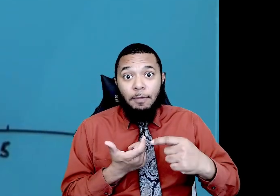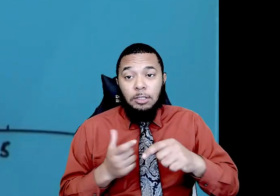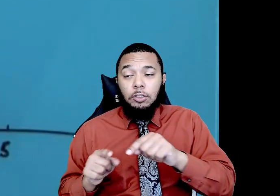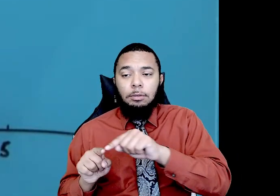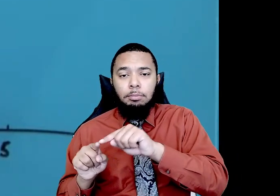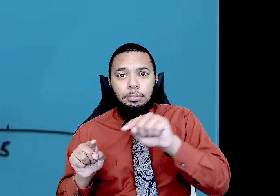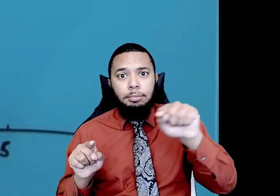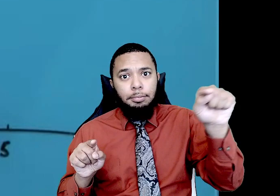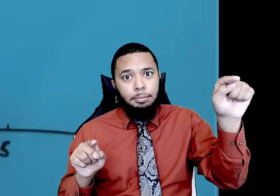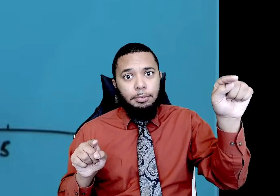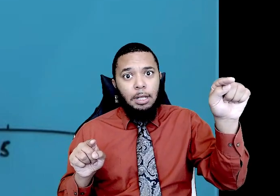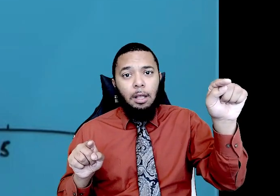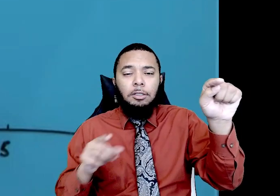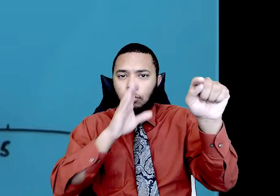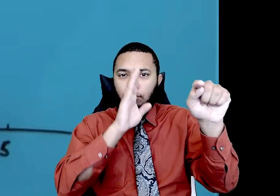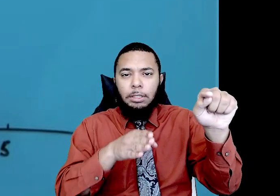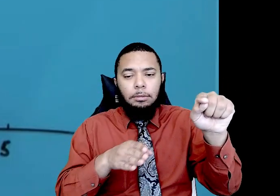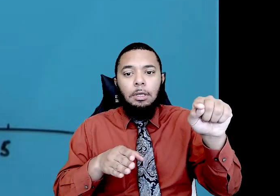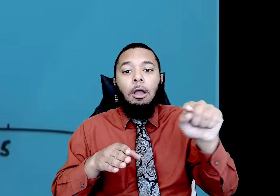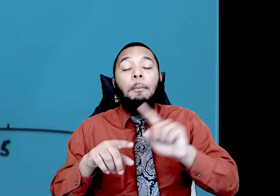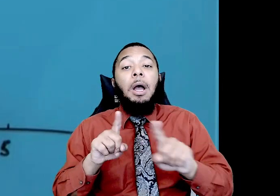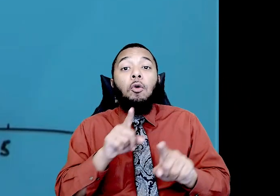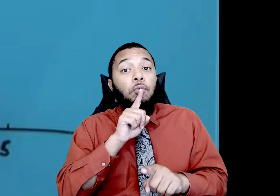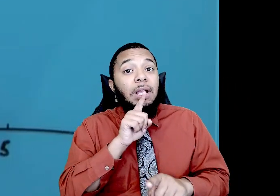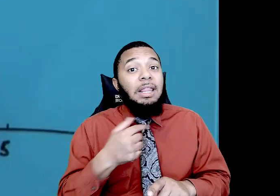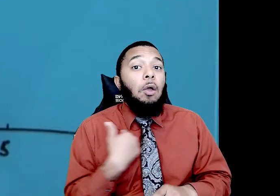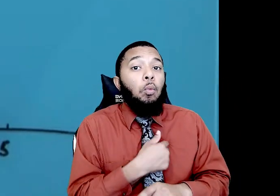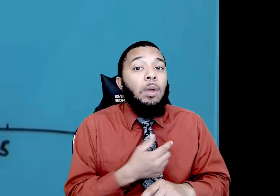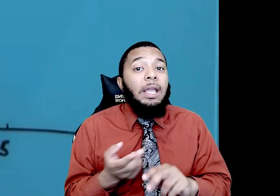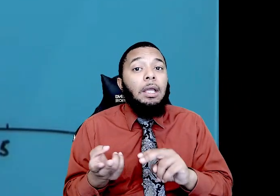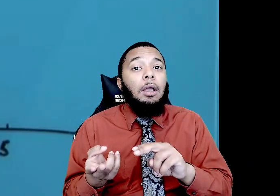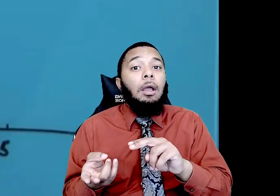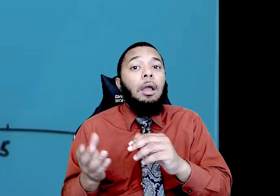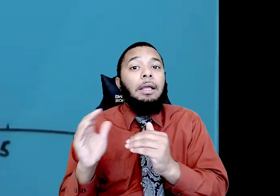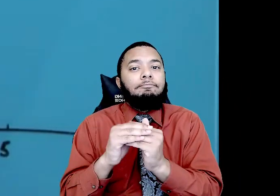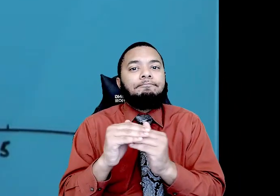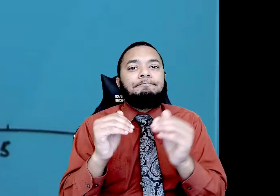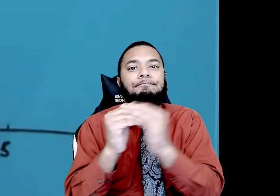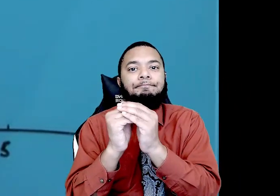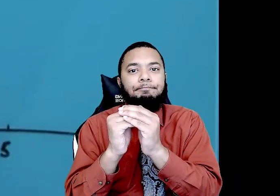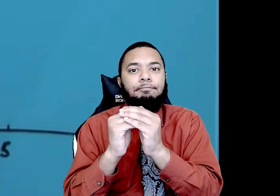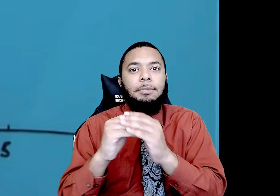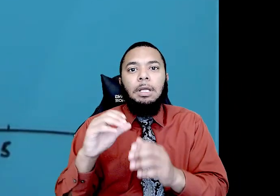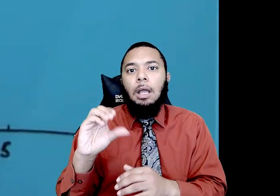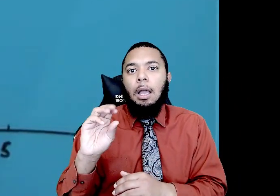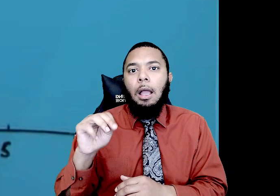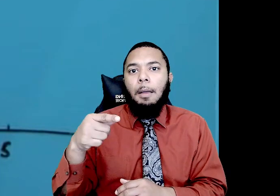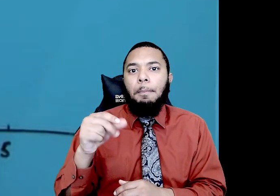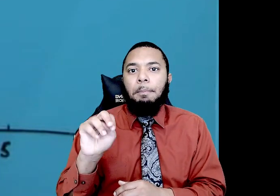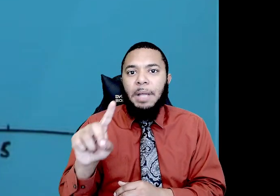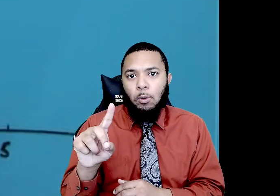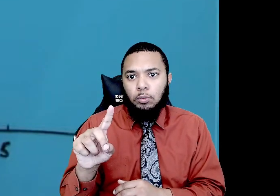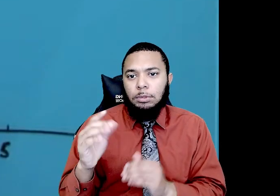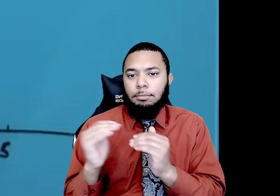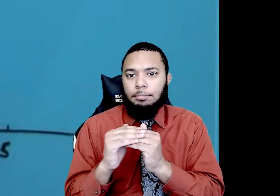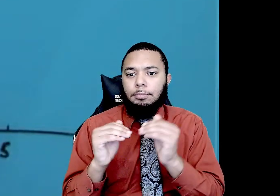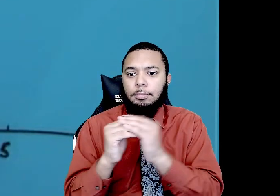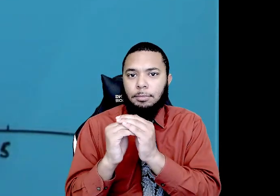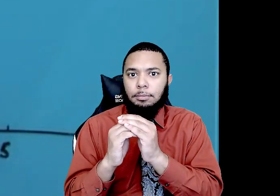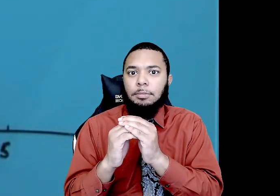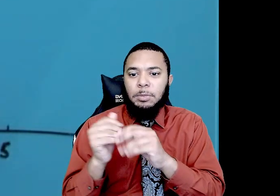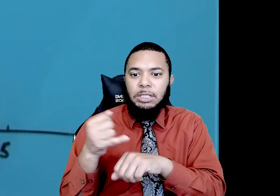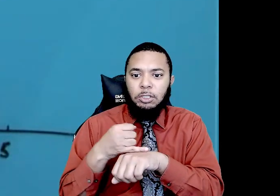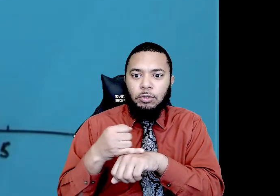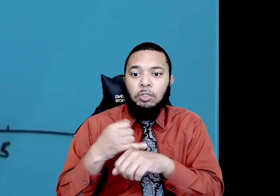compounding our money, i.e. growing money on top of money. So this is where the curve is starting to take